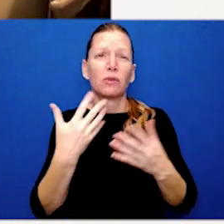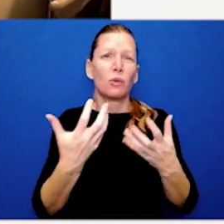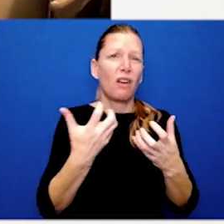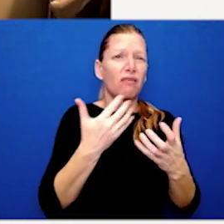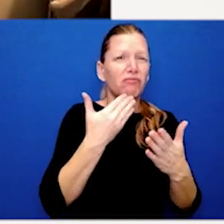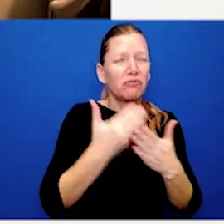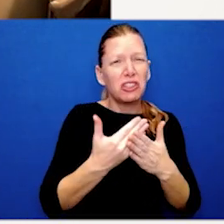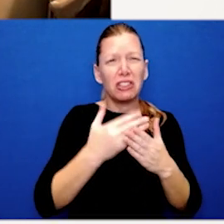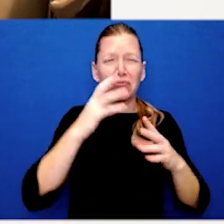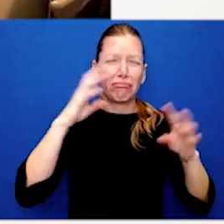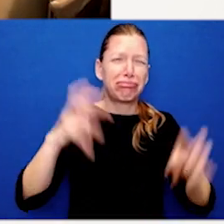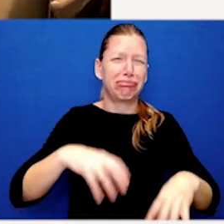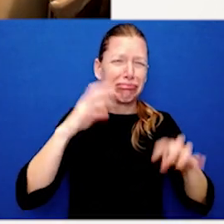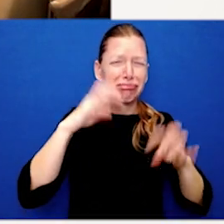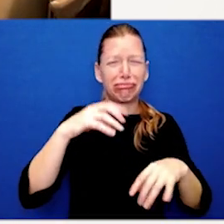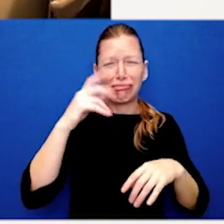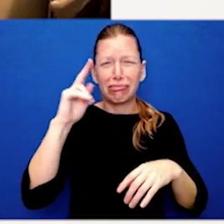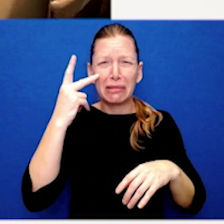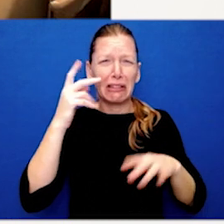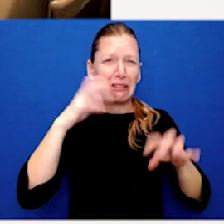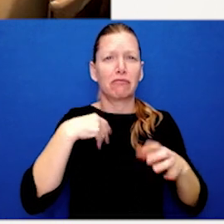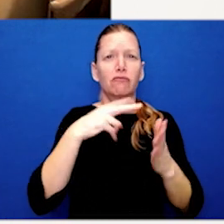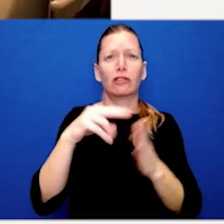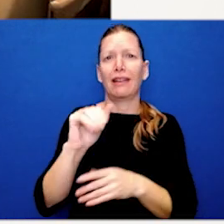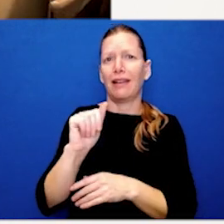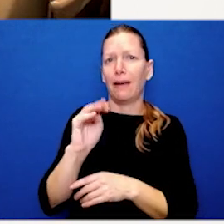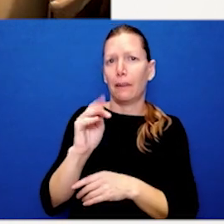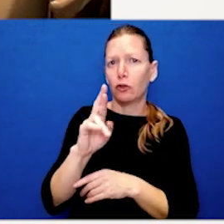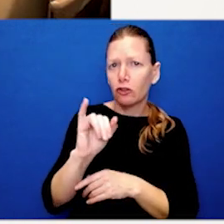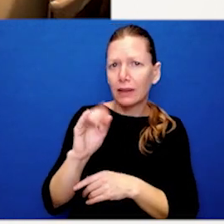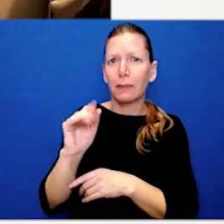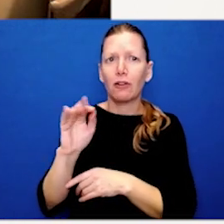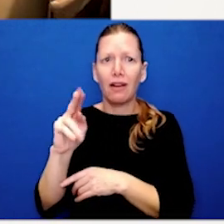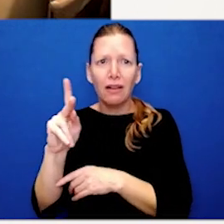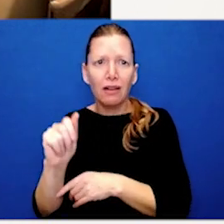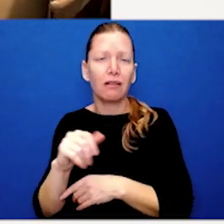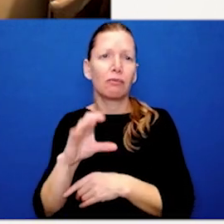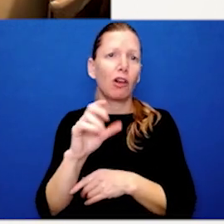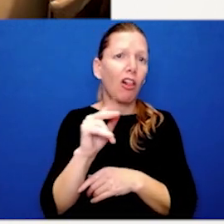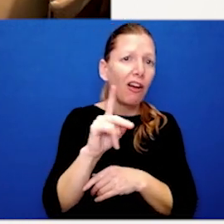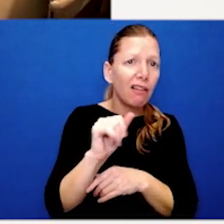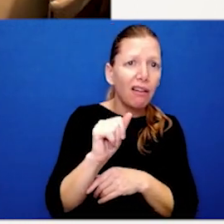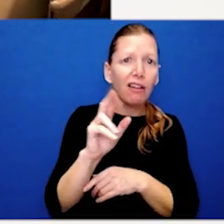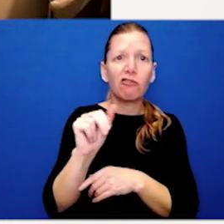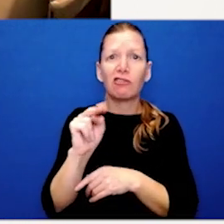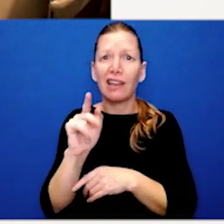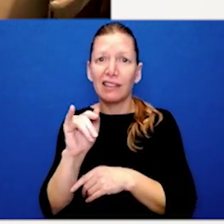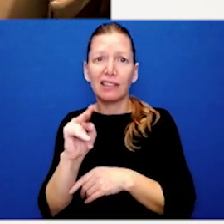good, hard, authentic political cry, and I read Amari Baraka or